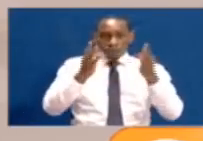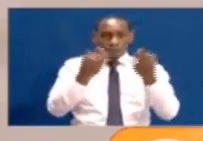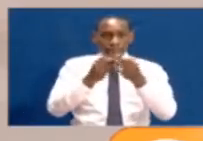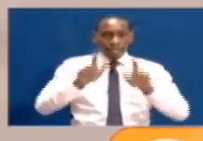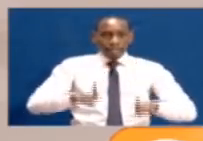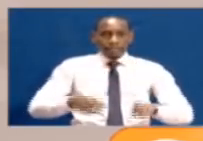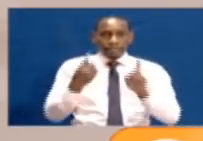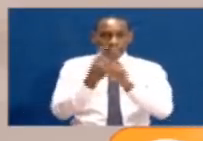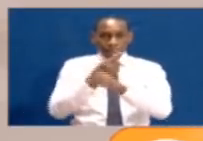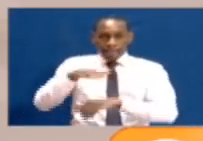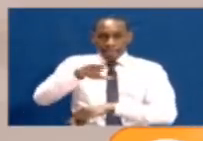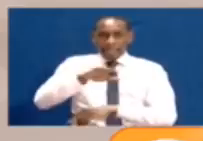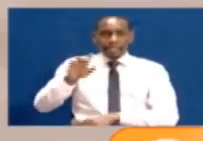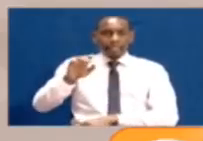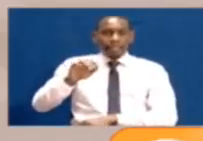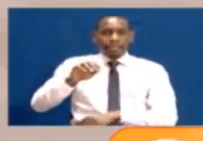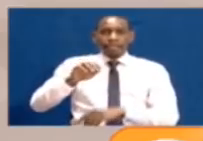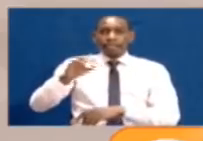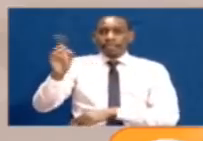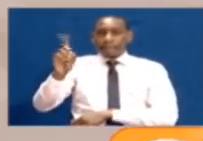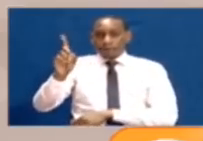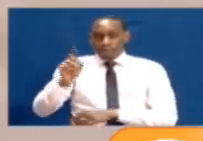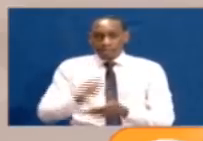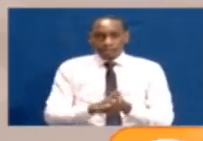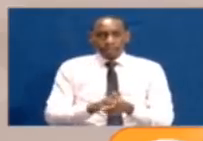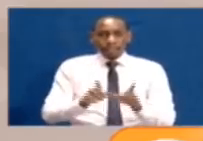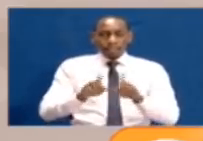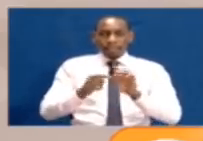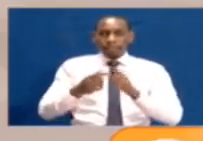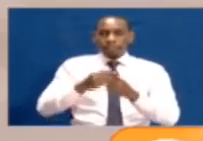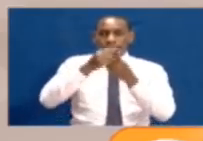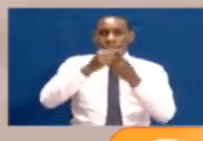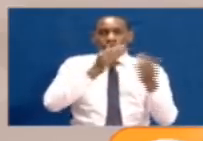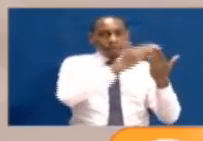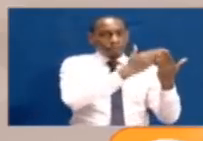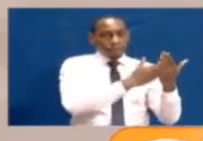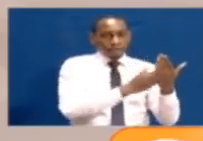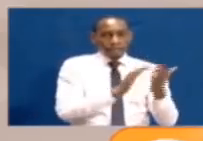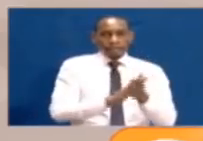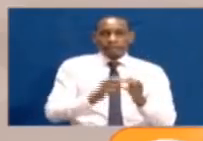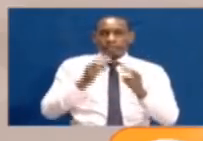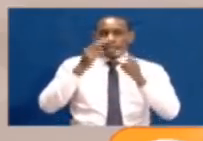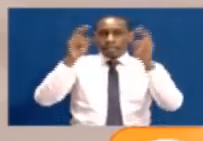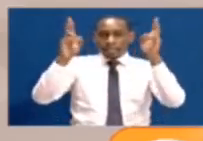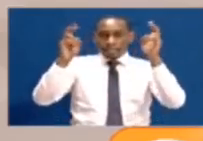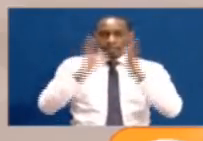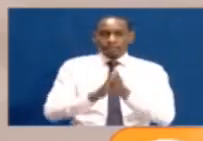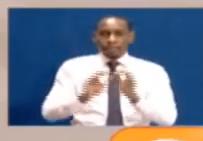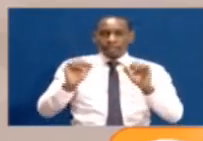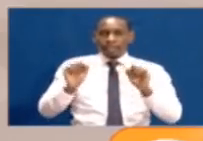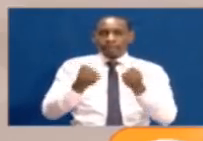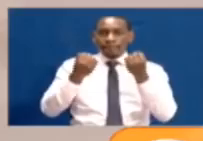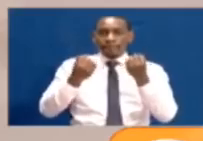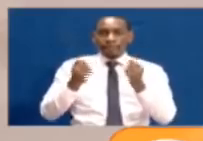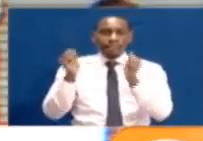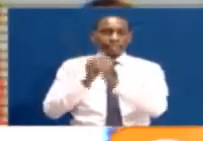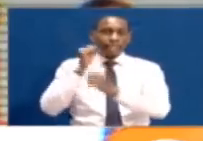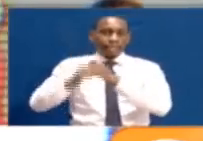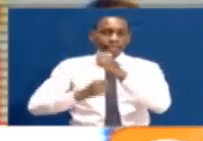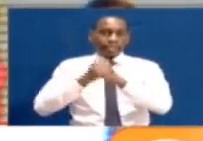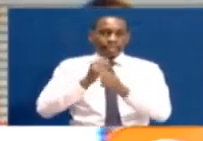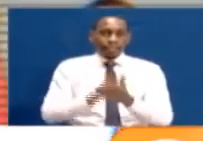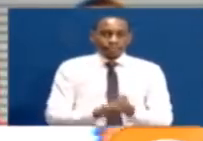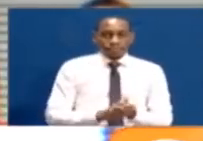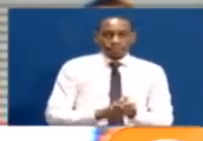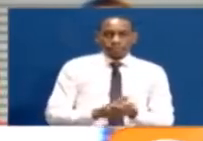living in different parts of the nation's capital. This is our special feature, Surviving the Decade. The cost of